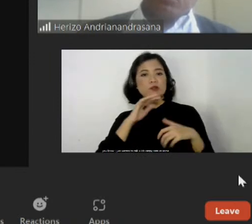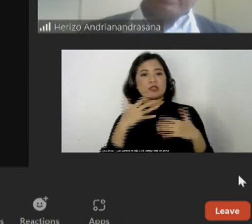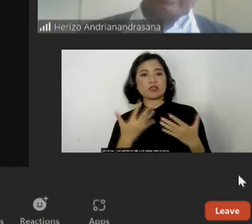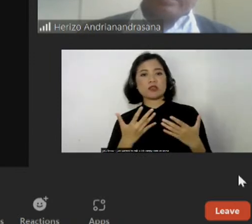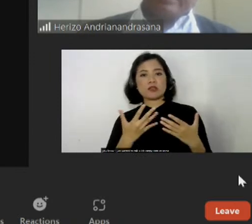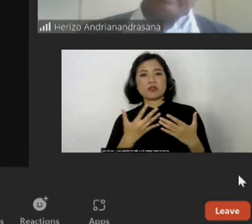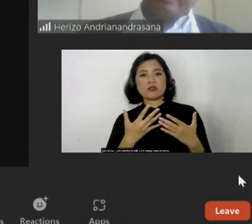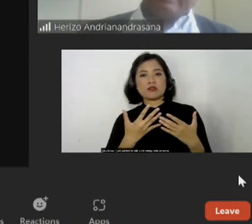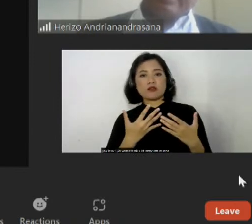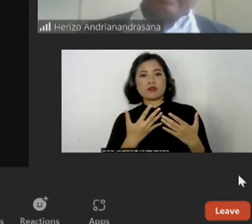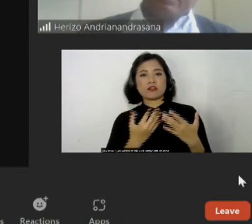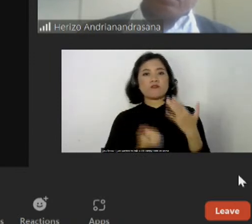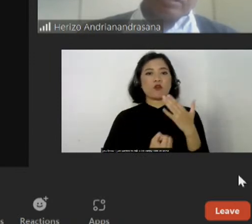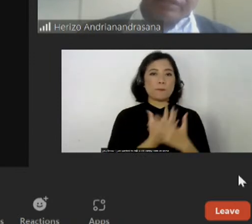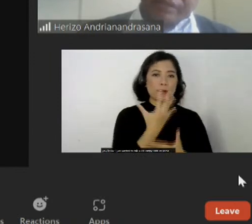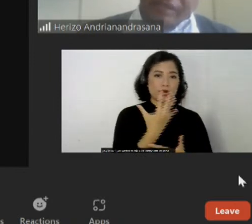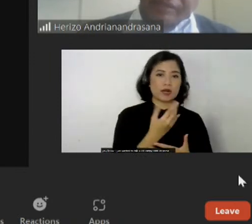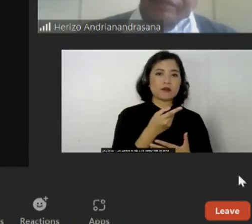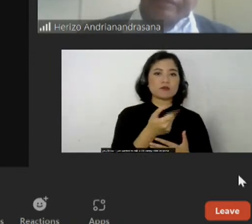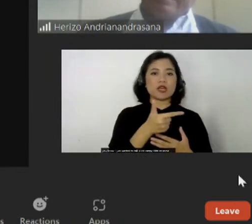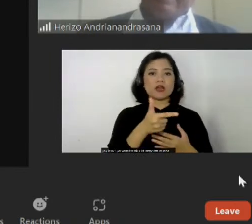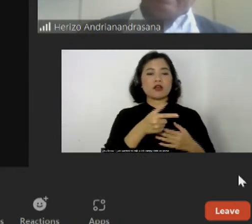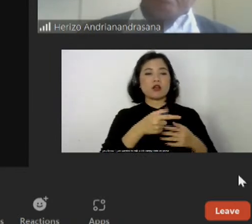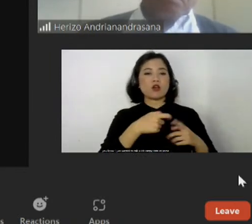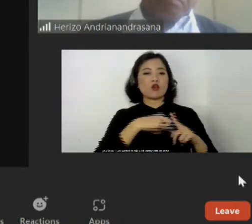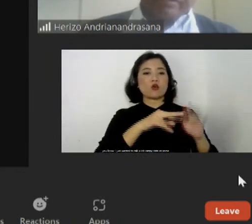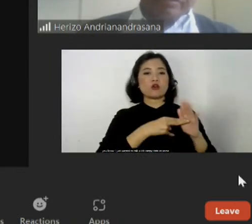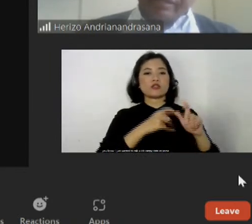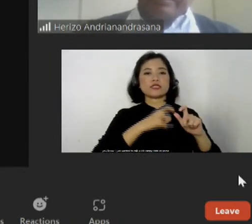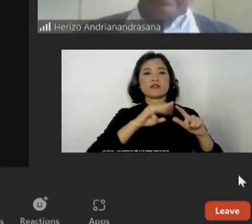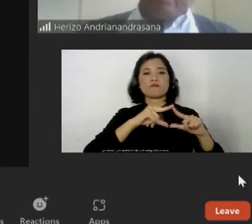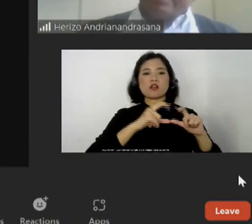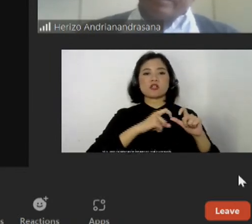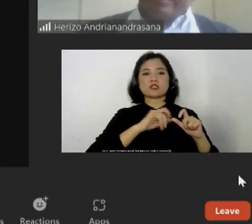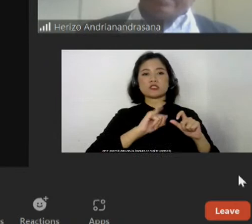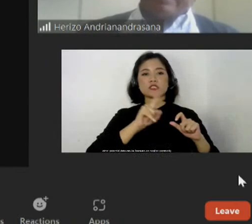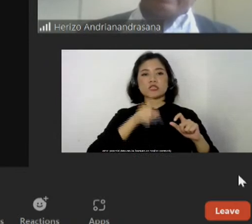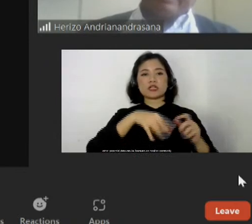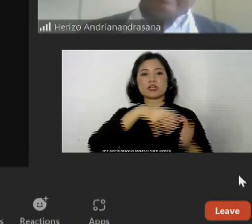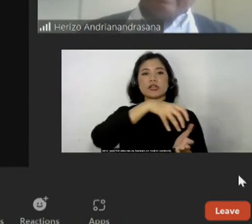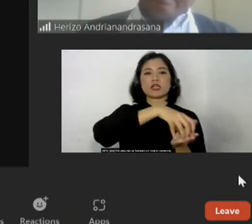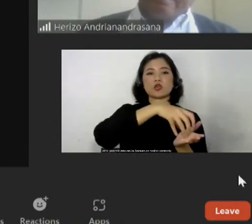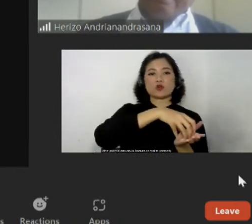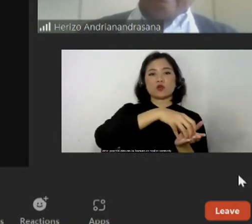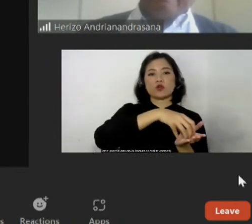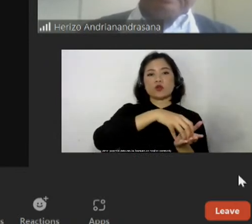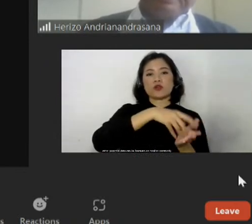of development actions and conservation actions by region or by district.